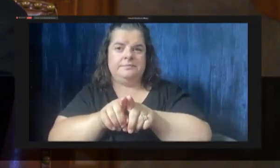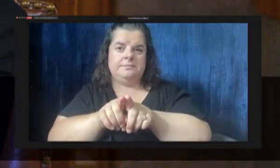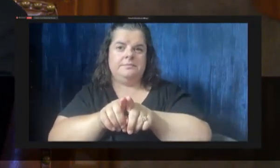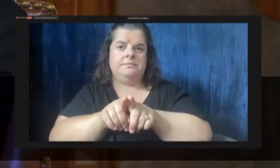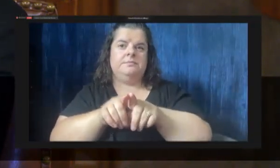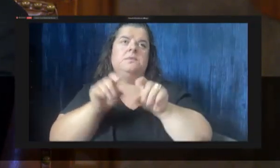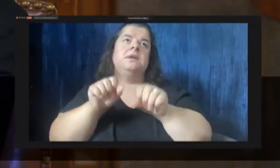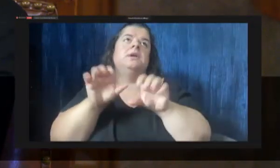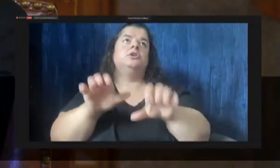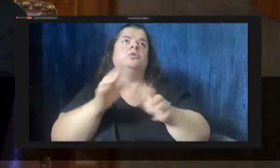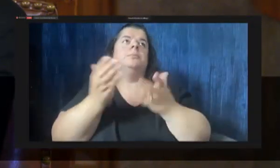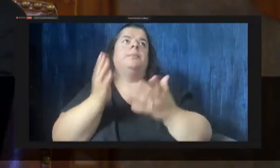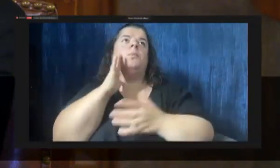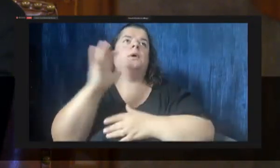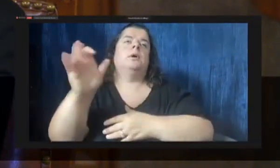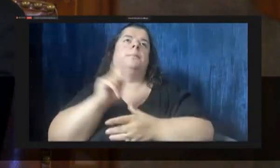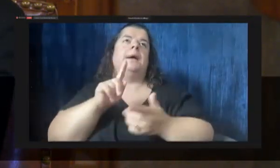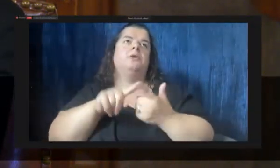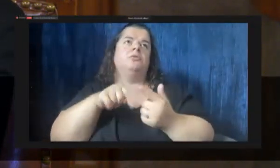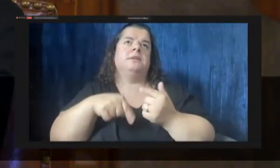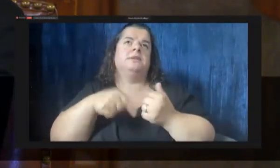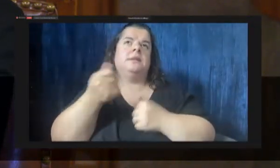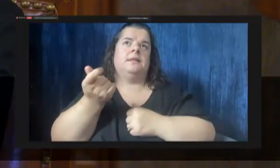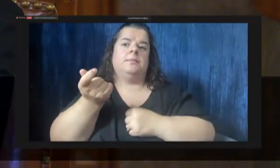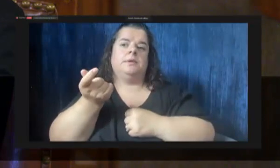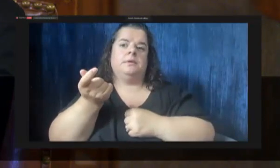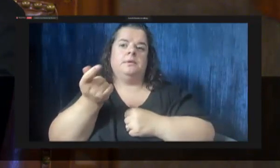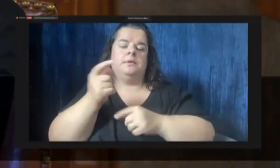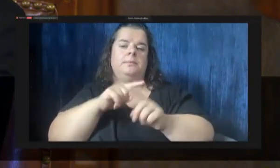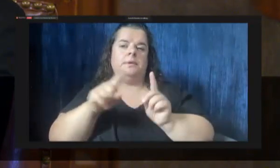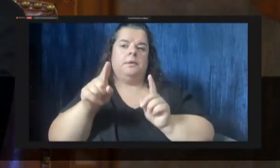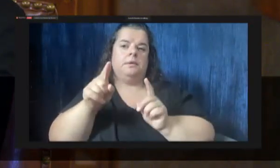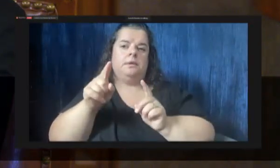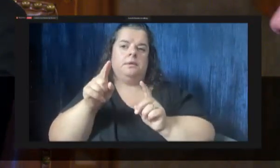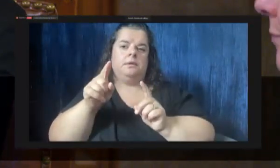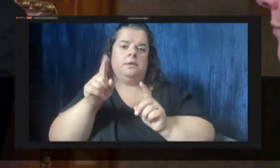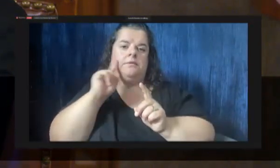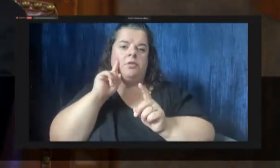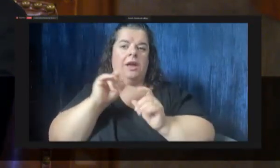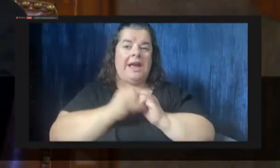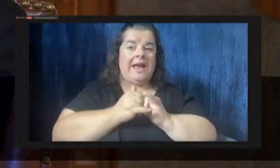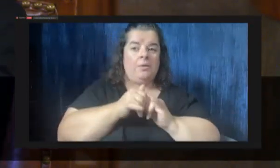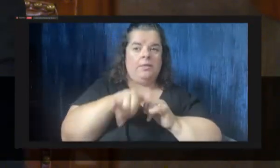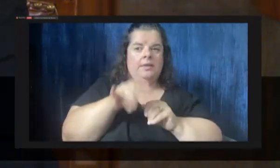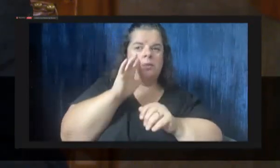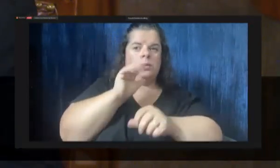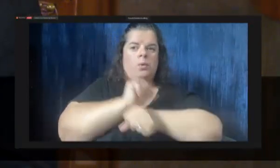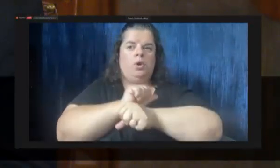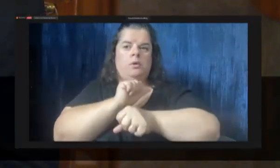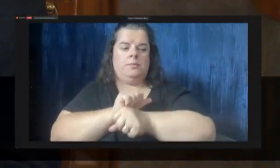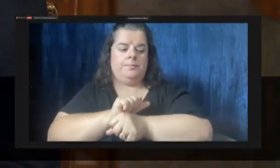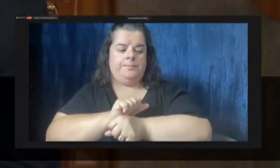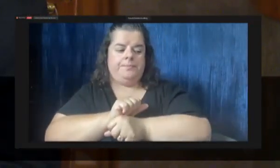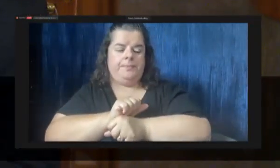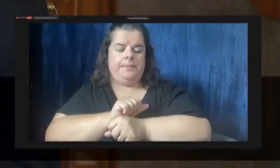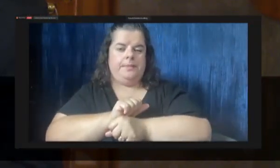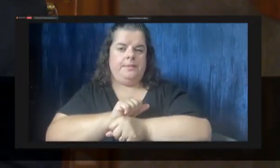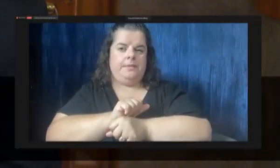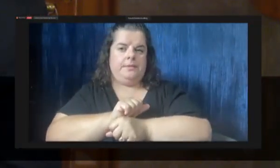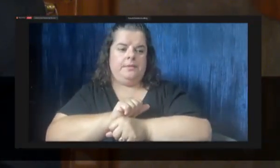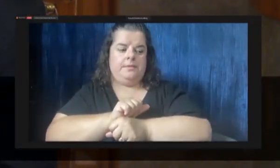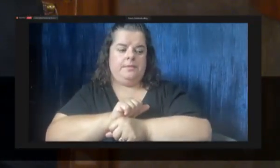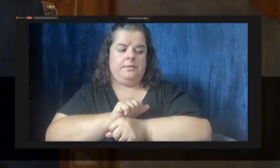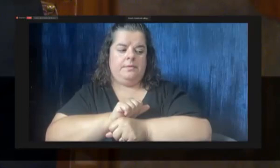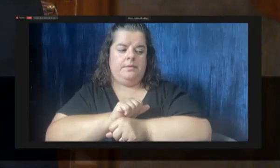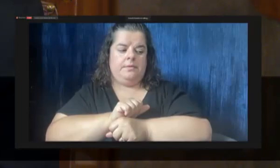maybe we'll come back to this a little bit, but as far as the how is it going to work, now I'll say I was